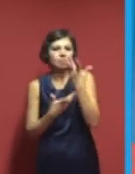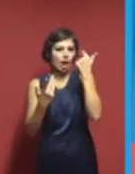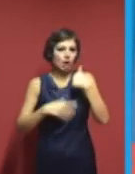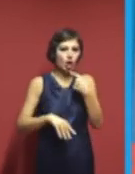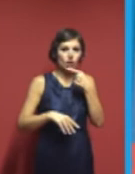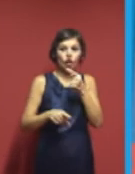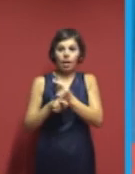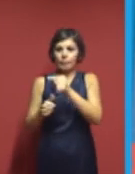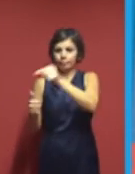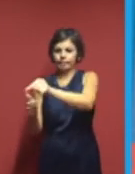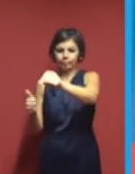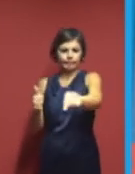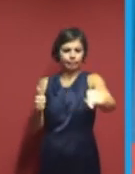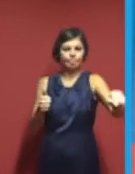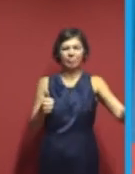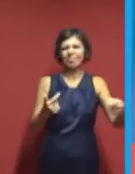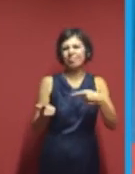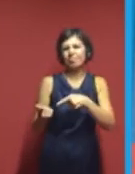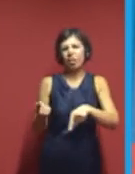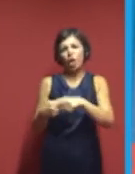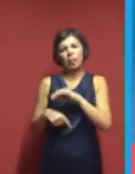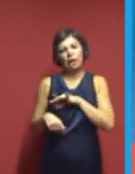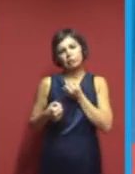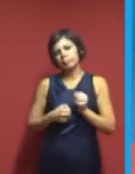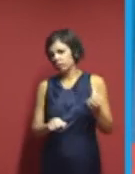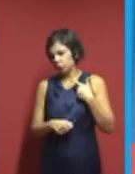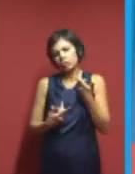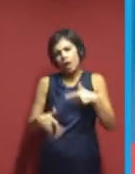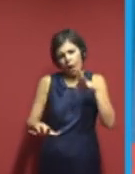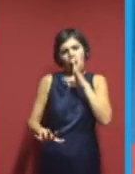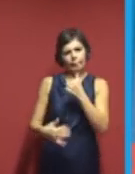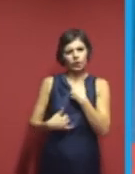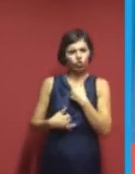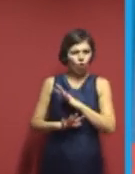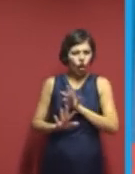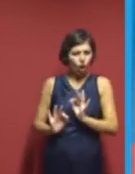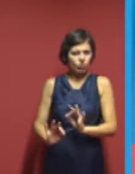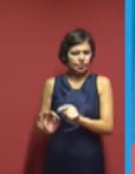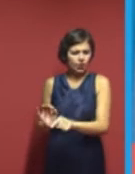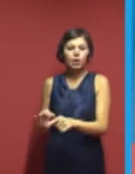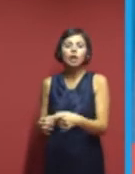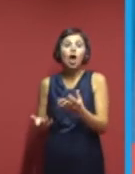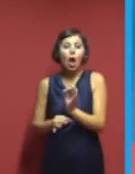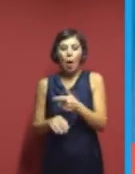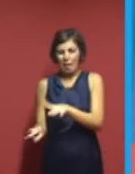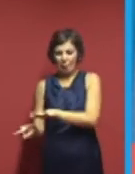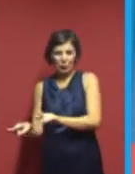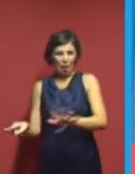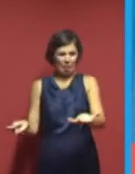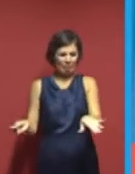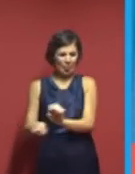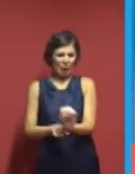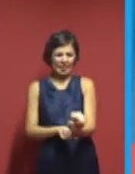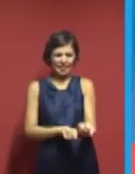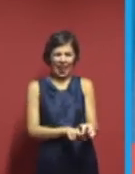quickly lose interest. Kids teaching kids. Kids are really smart these days, and they're the experts in things like Minecraft. So we have